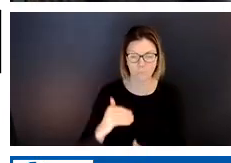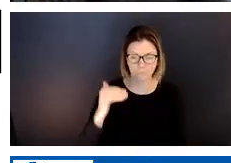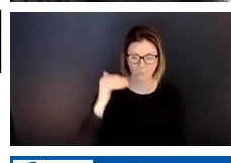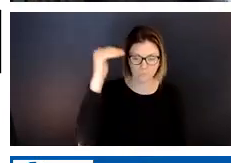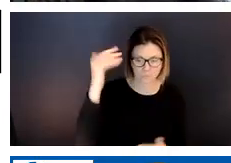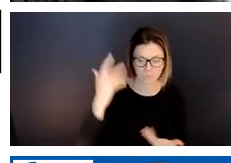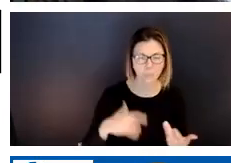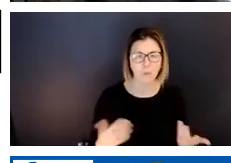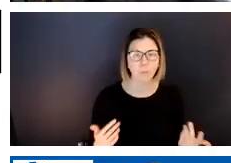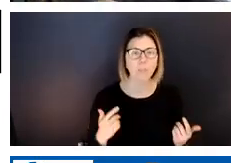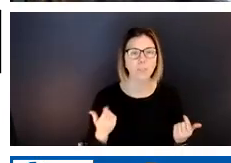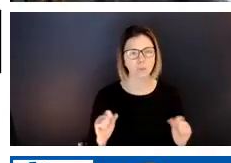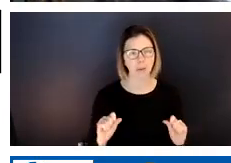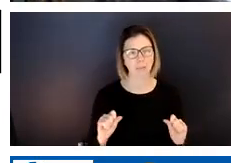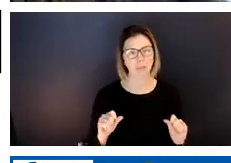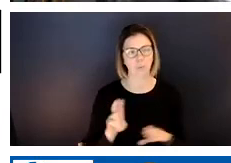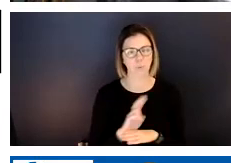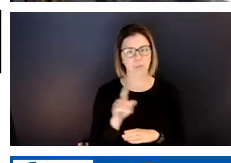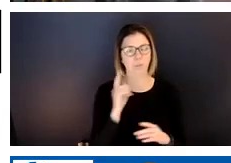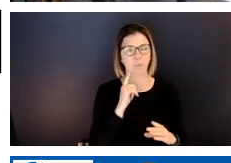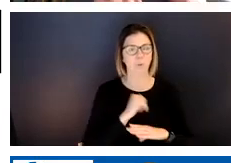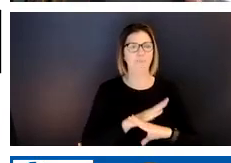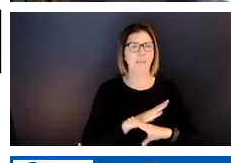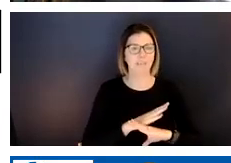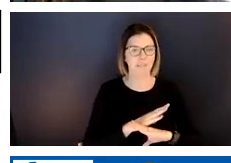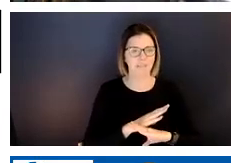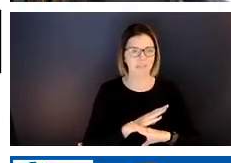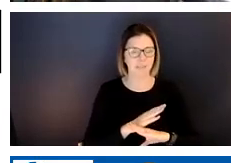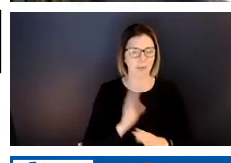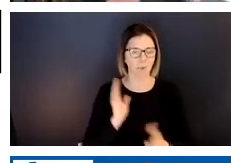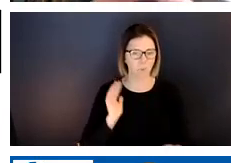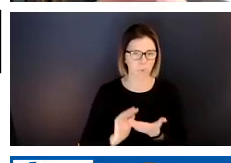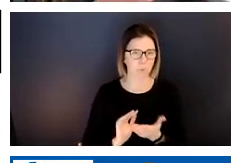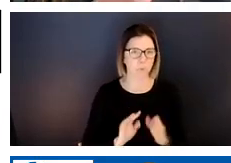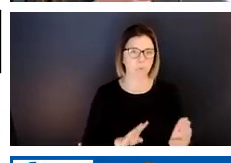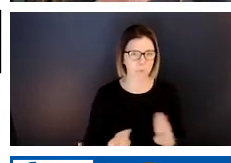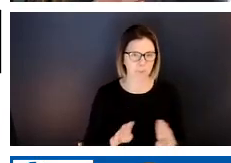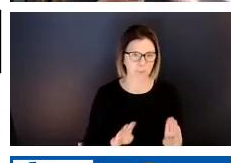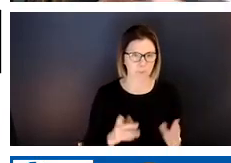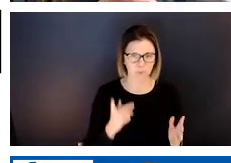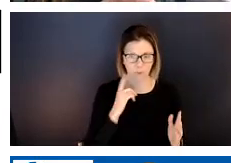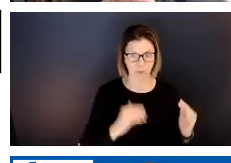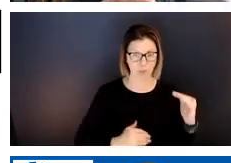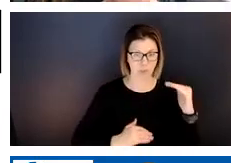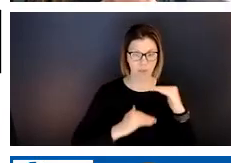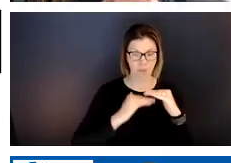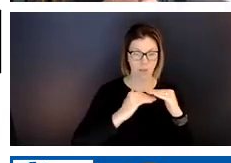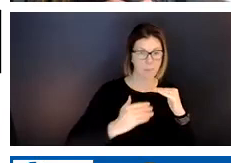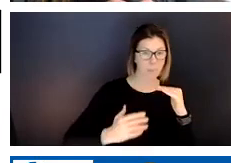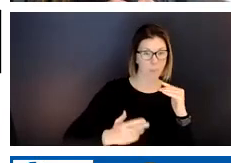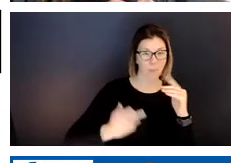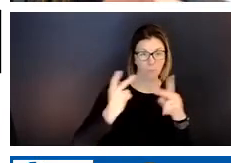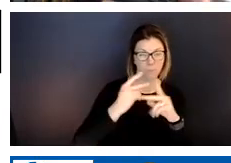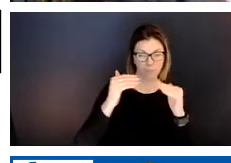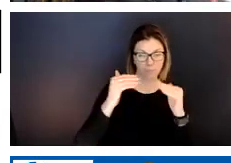proactive, preventative way of trying to minimize individuals reaching that peak level of